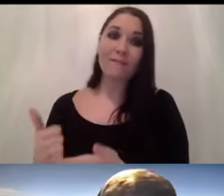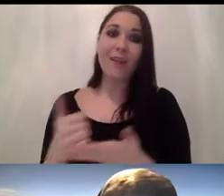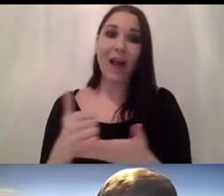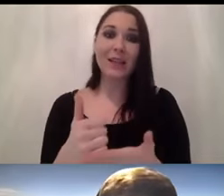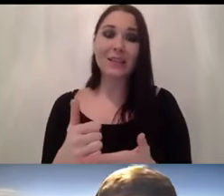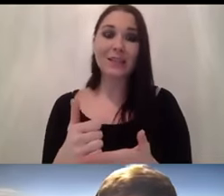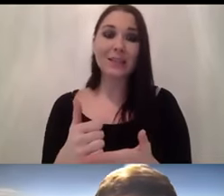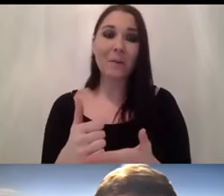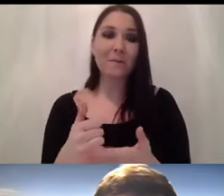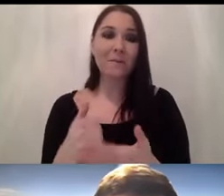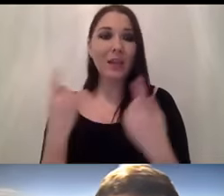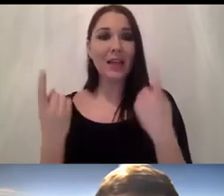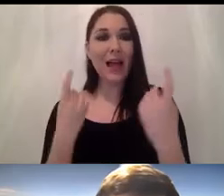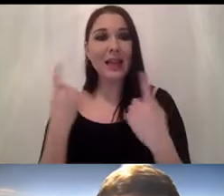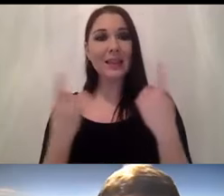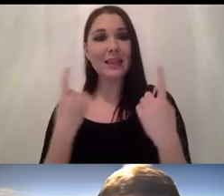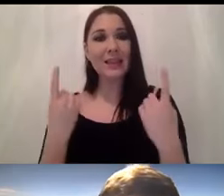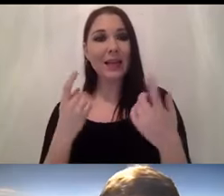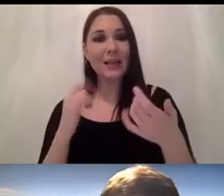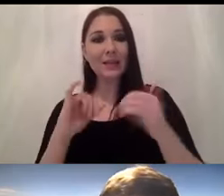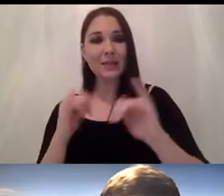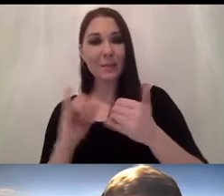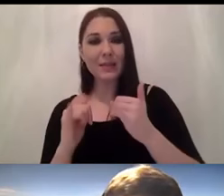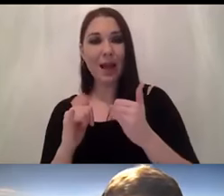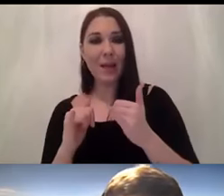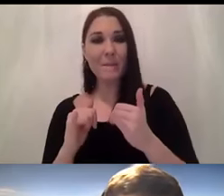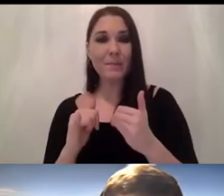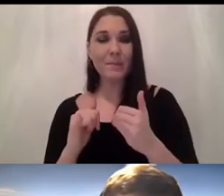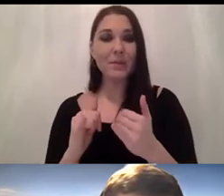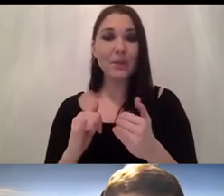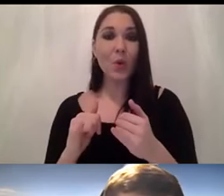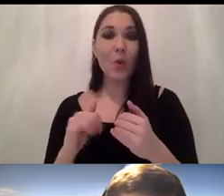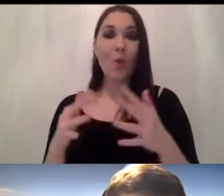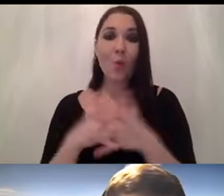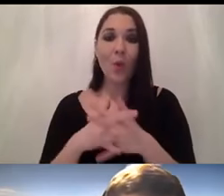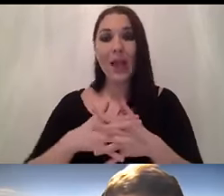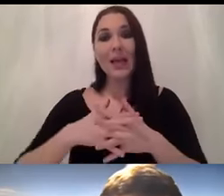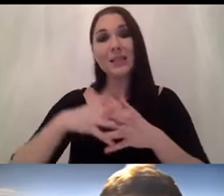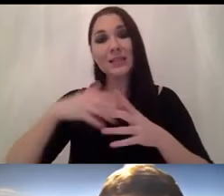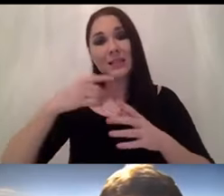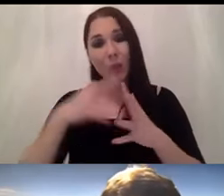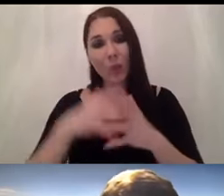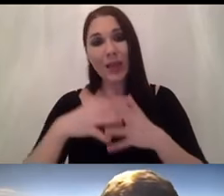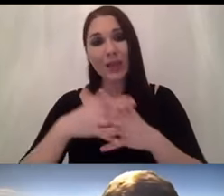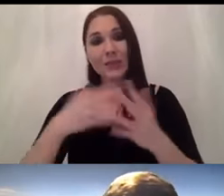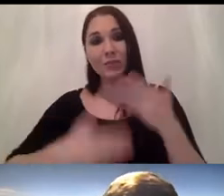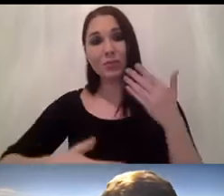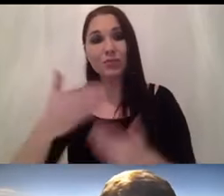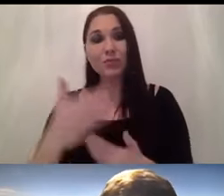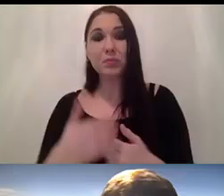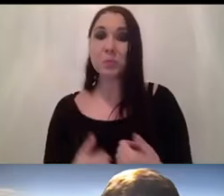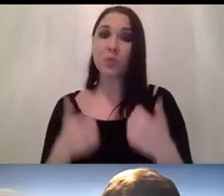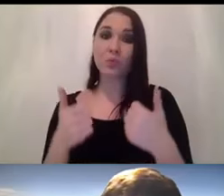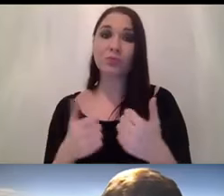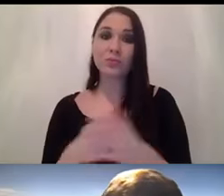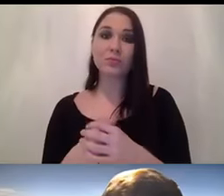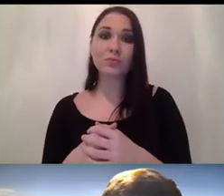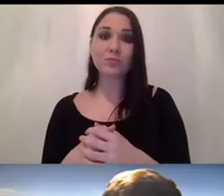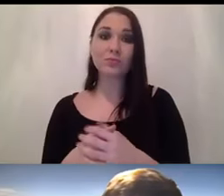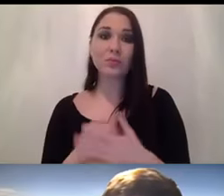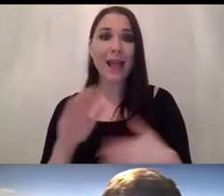think sometimes in the order of weeks you can have a good implementation. So with a